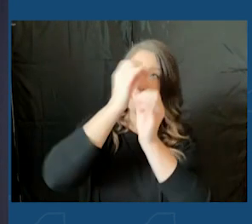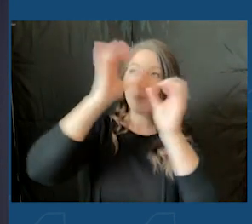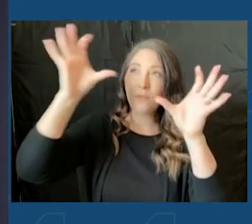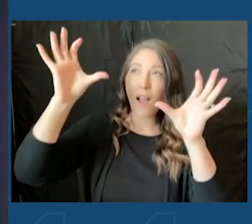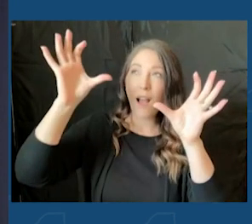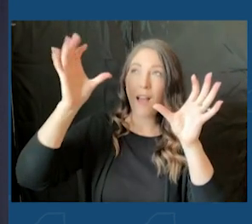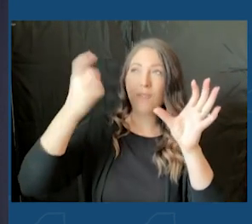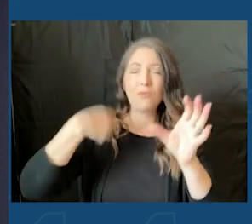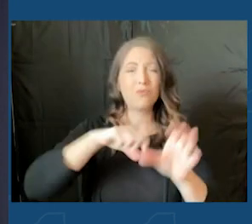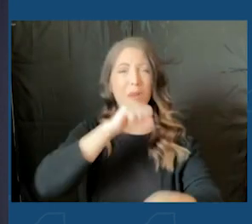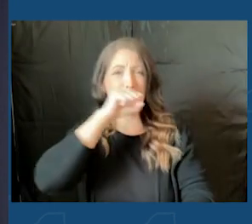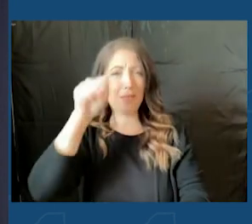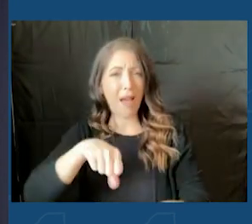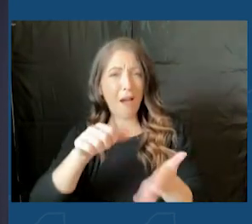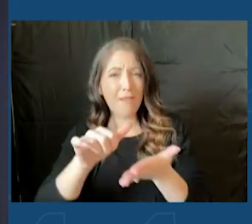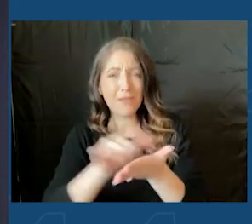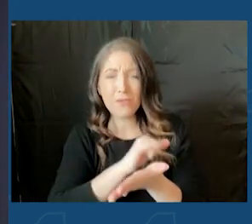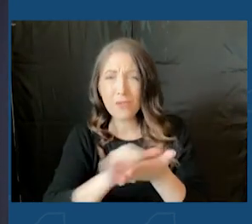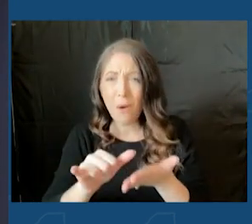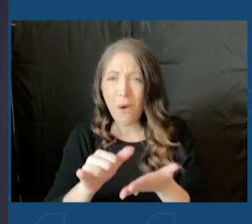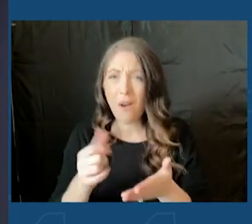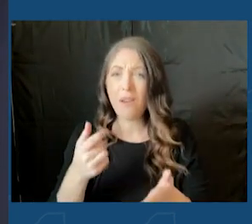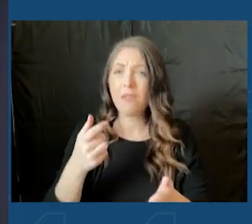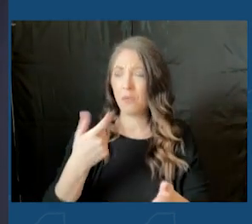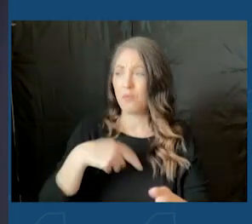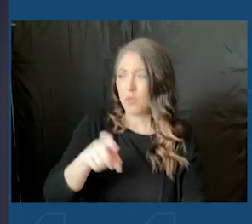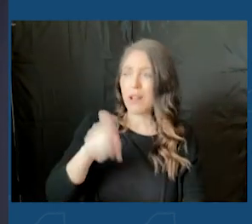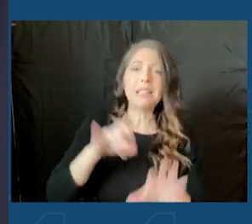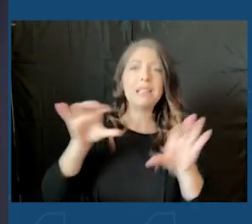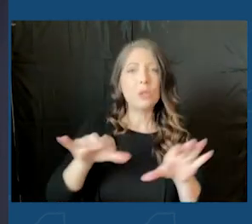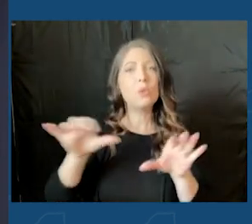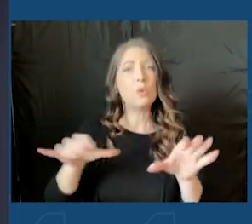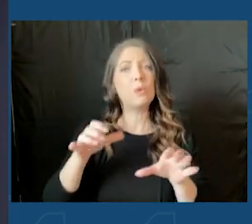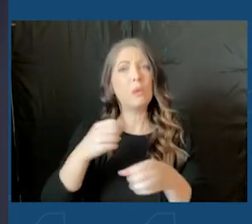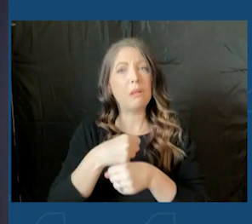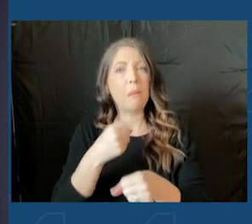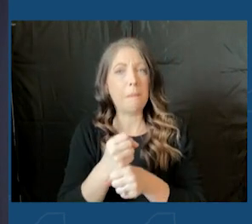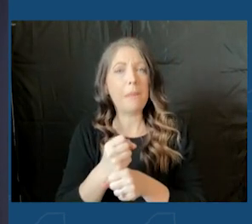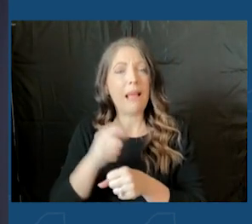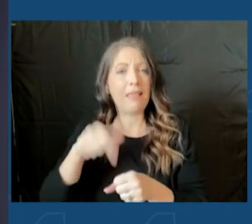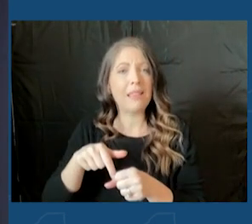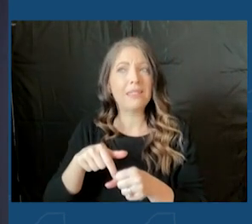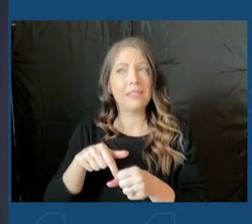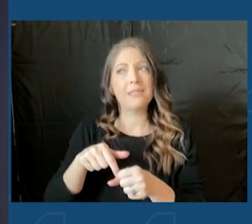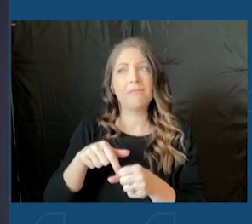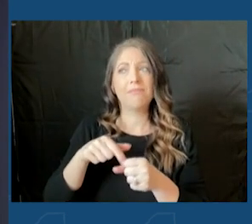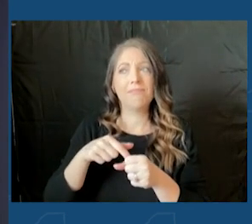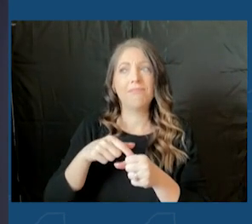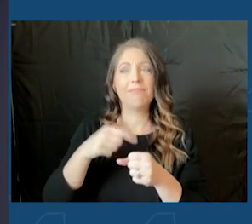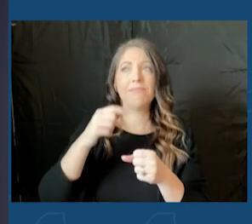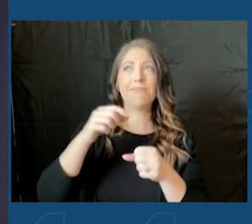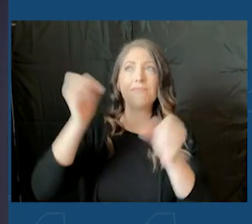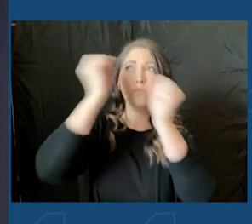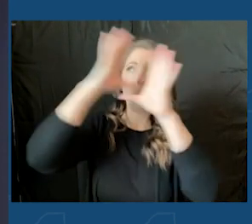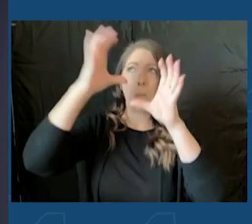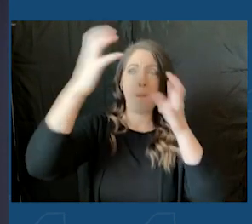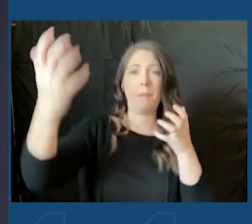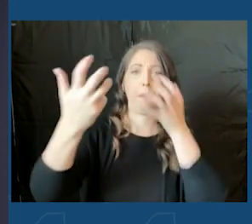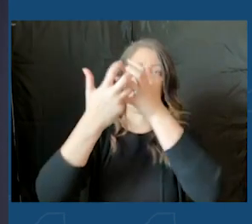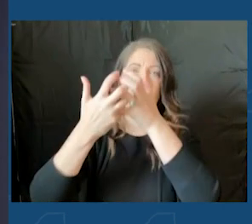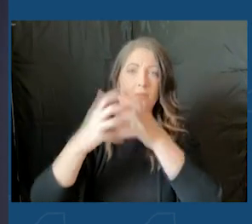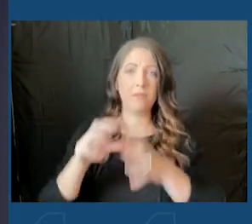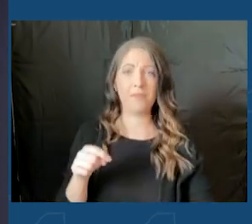love, and it's the thing that we need to do to make it, bring it back to where it was. This would never have